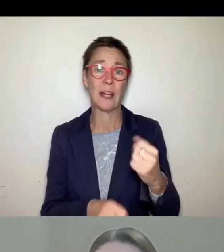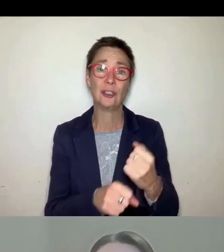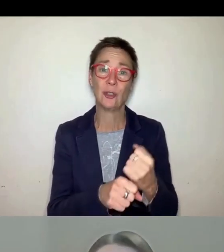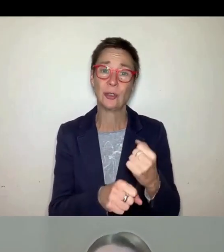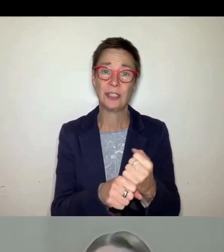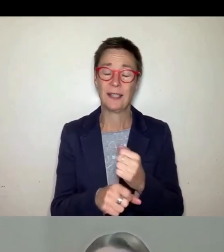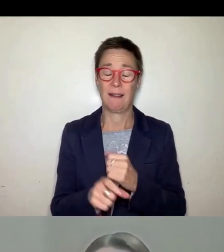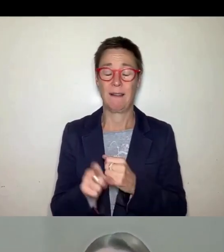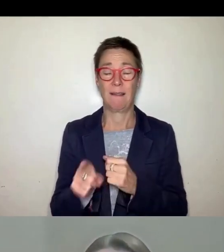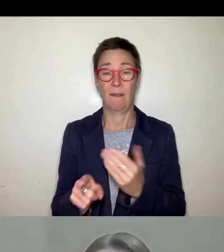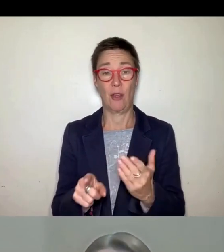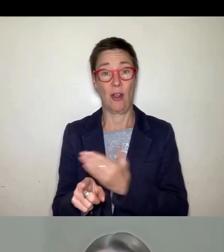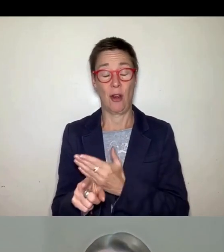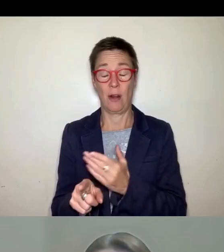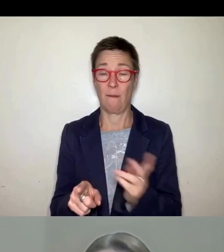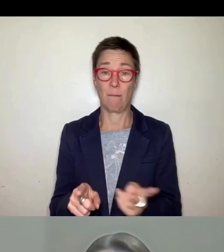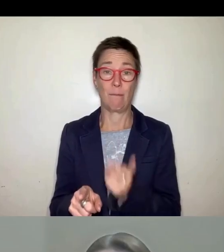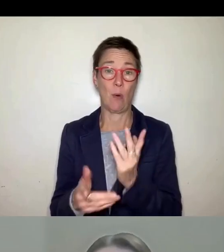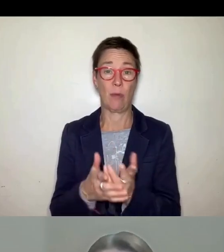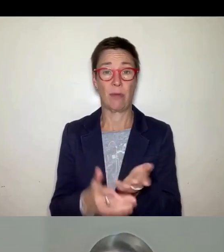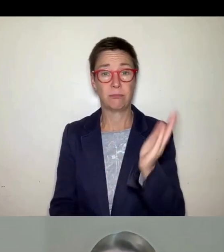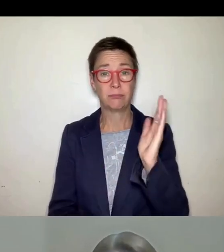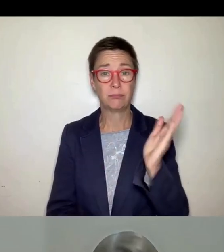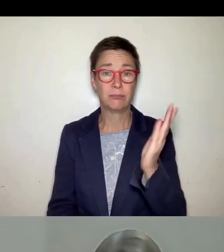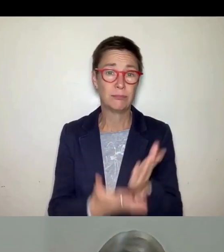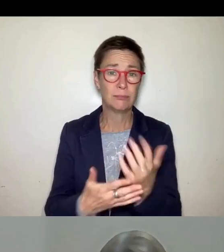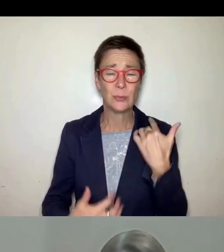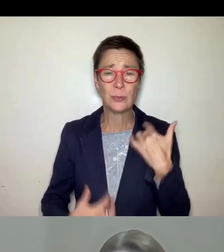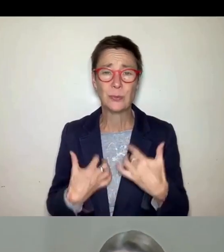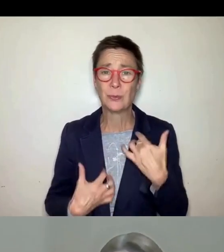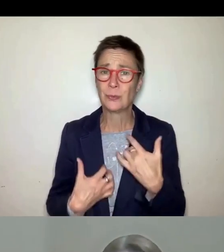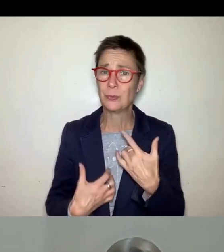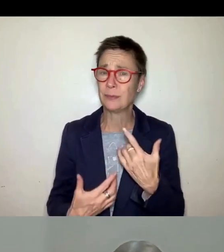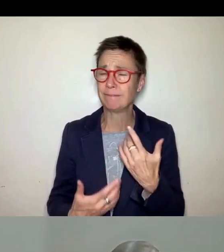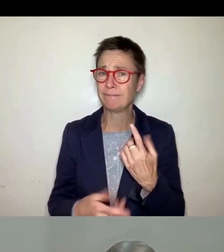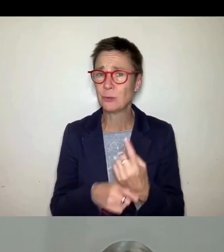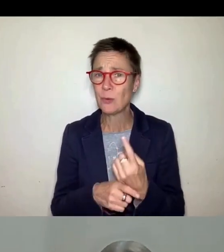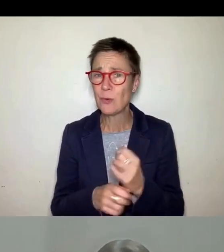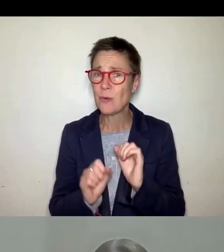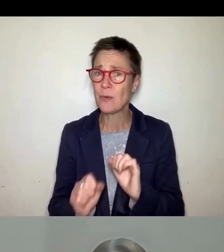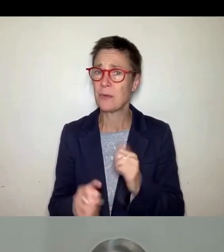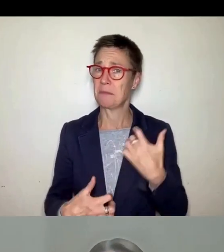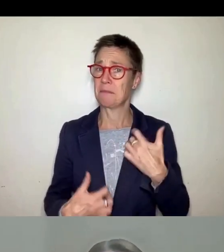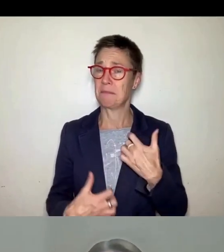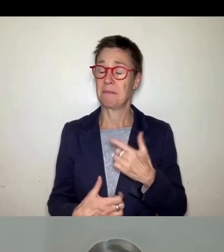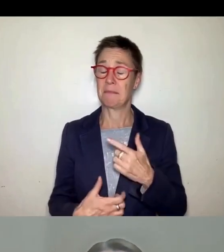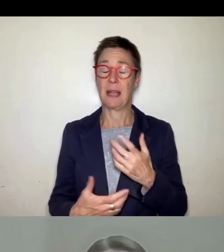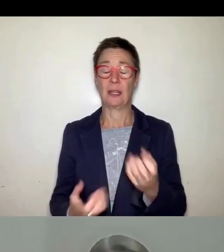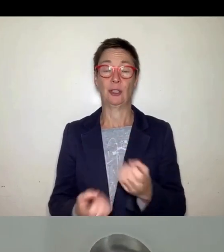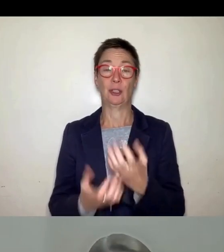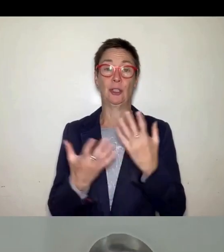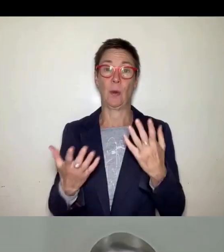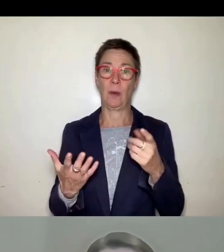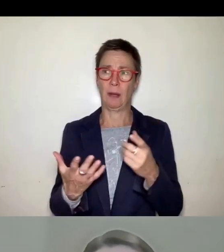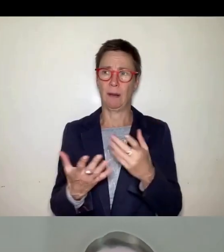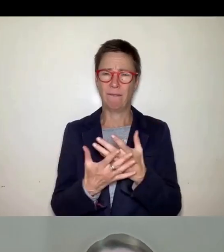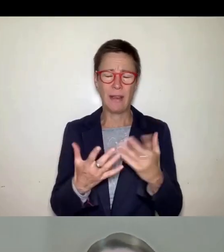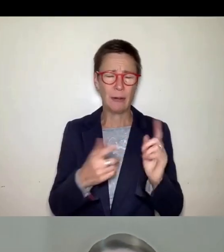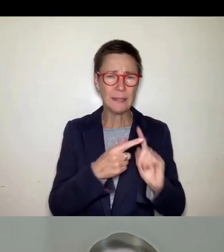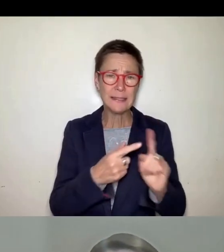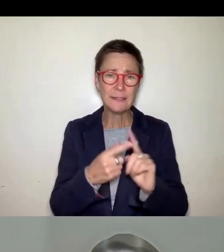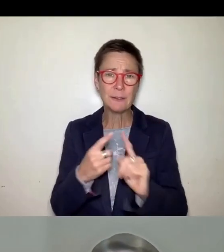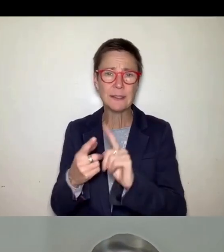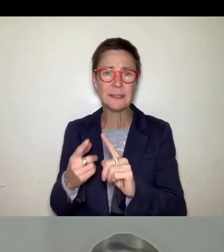Georgina earlier for that really stimulating talk and highlighting the very many different kind